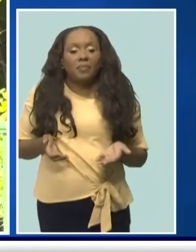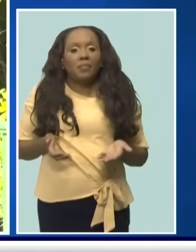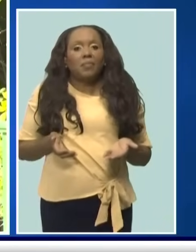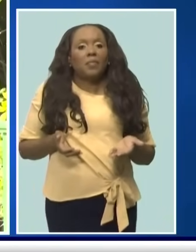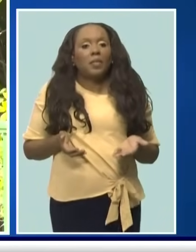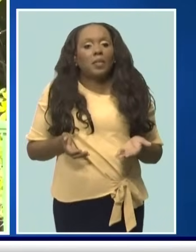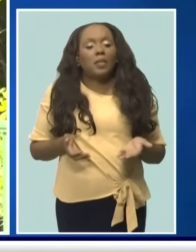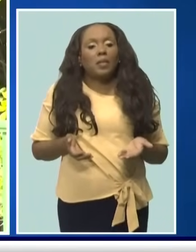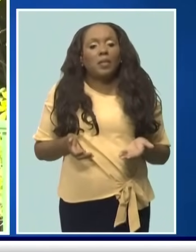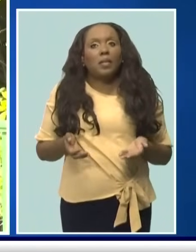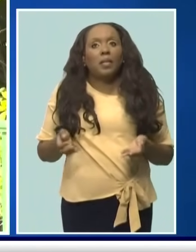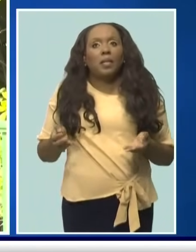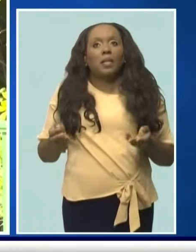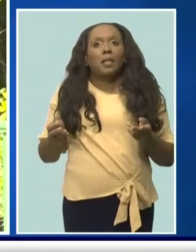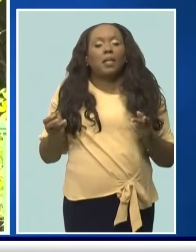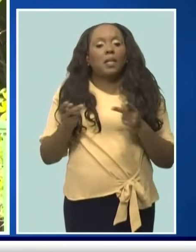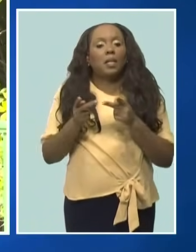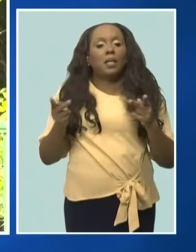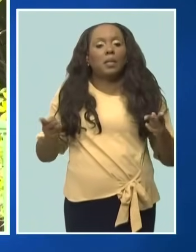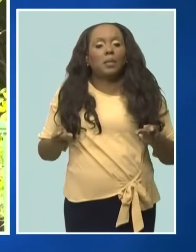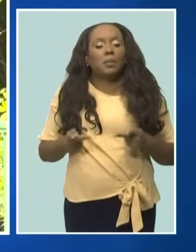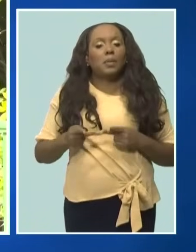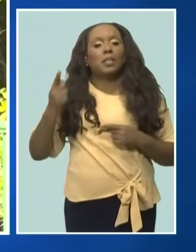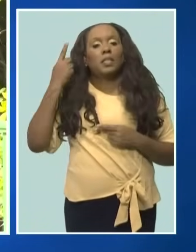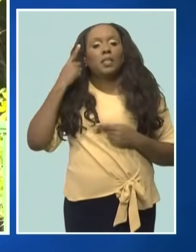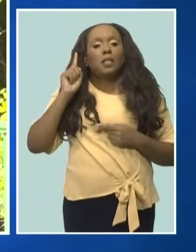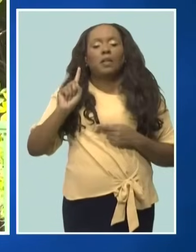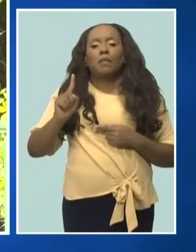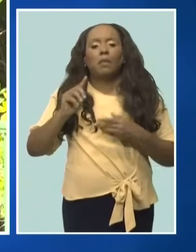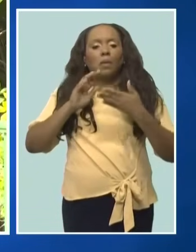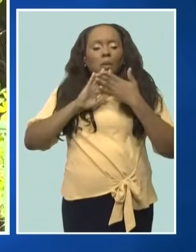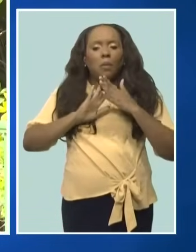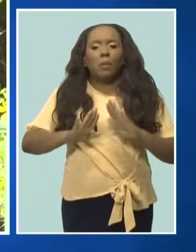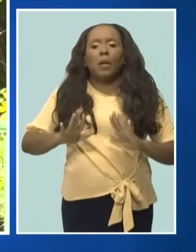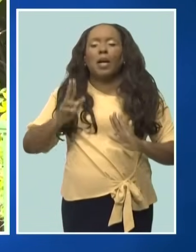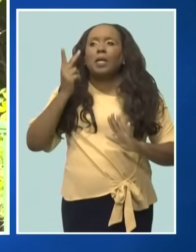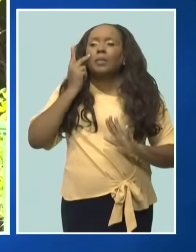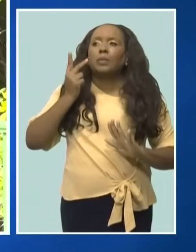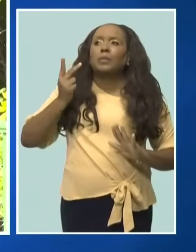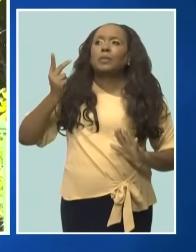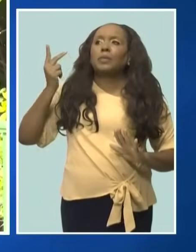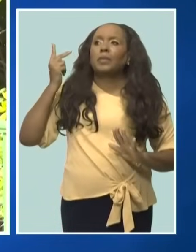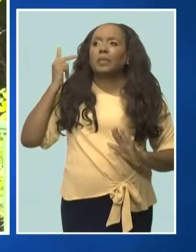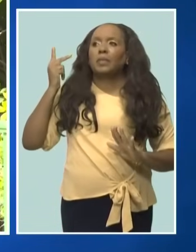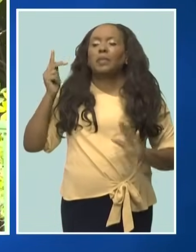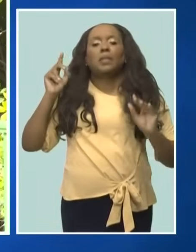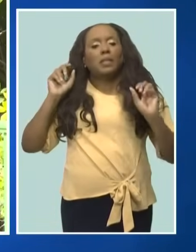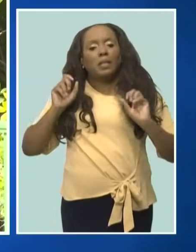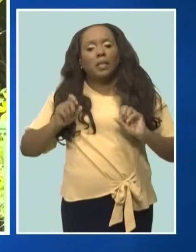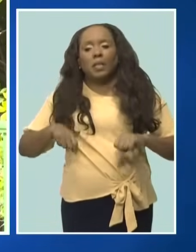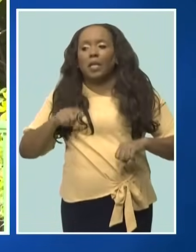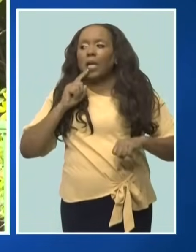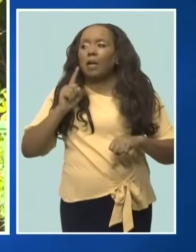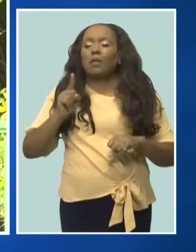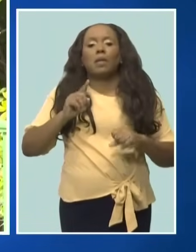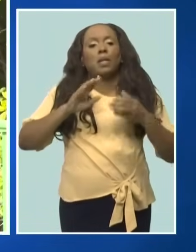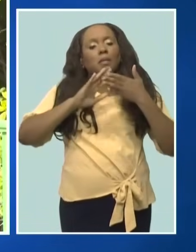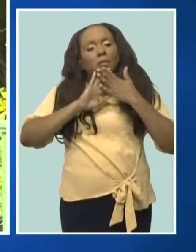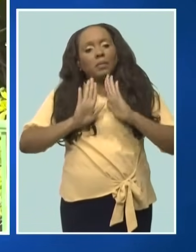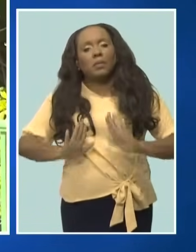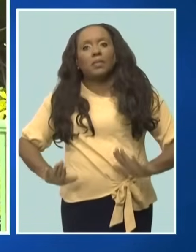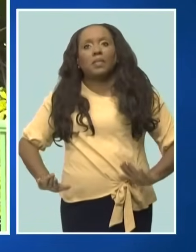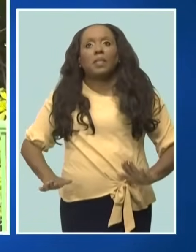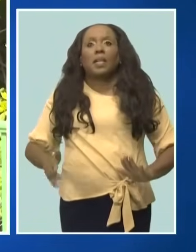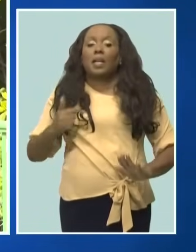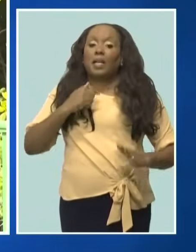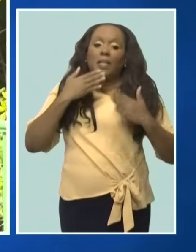reflection than when you can commune with peace. And I'm thankful that this Graham Hall Greens will remain